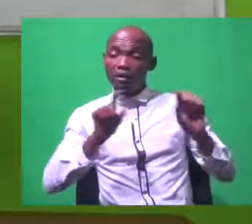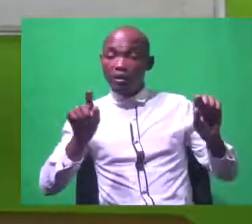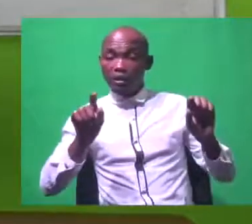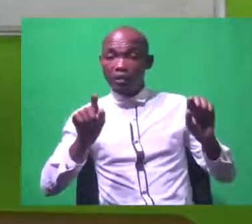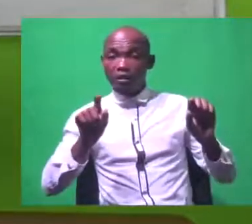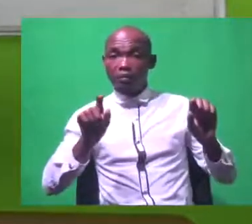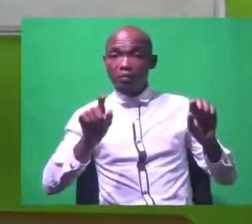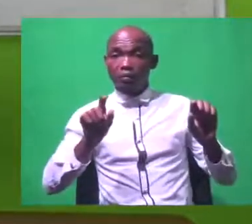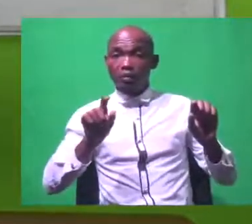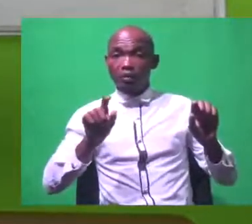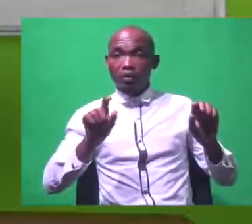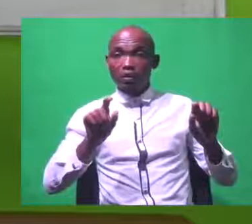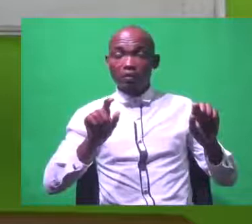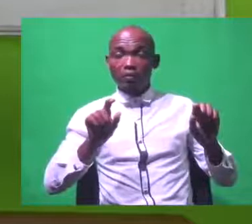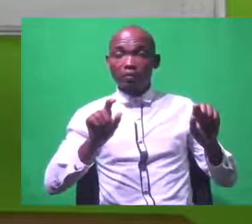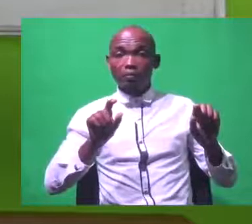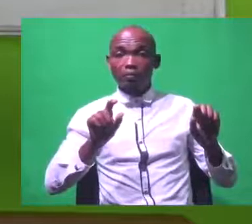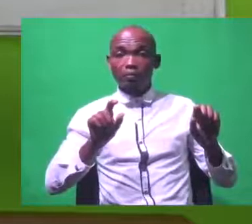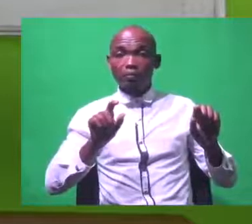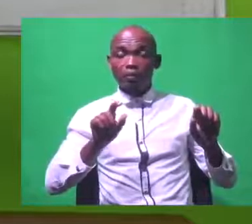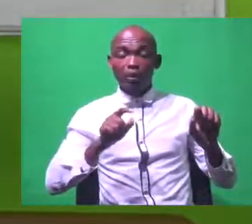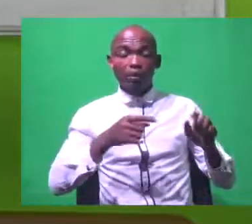process. In the economic process, we have